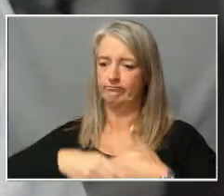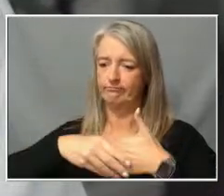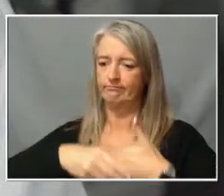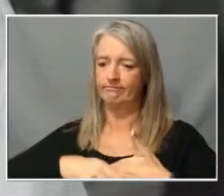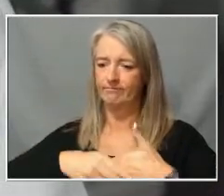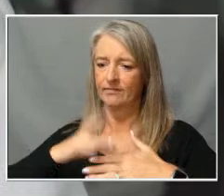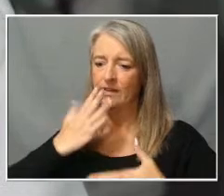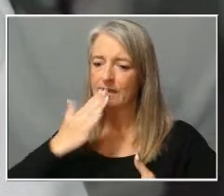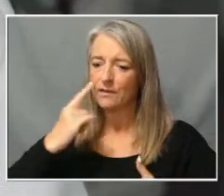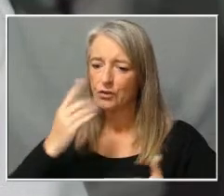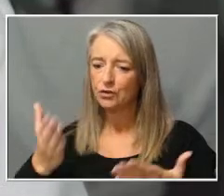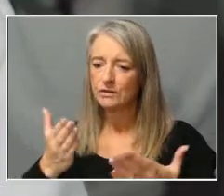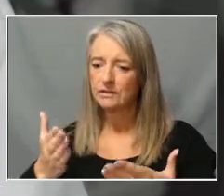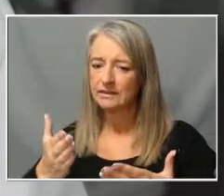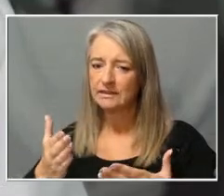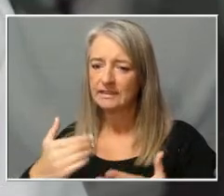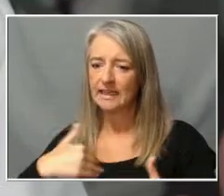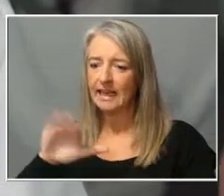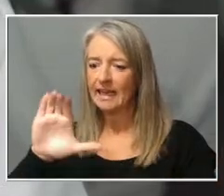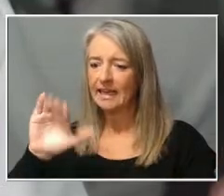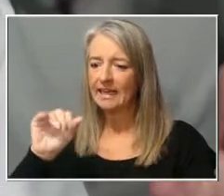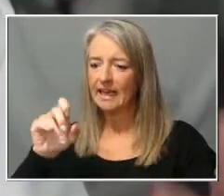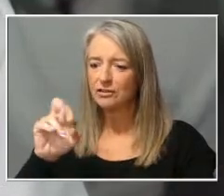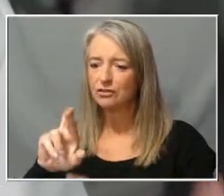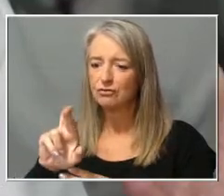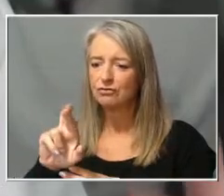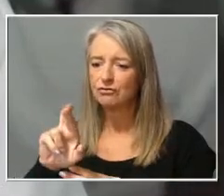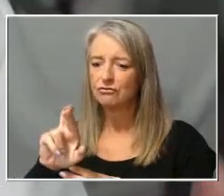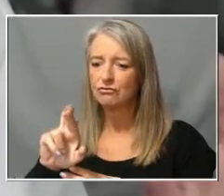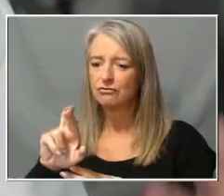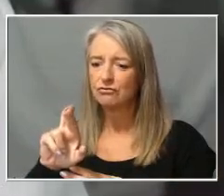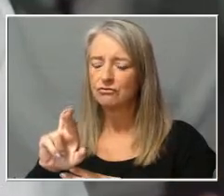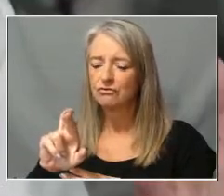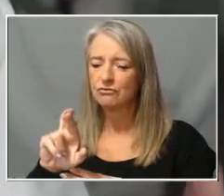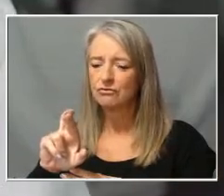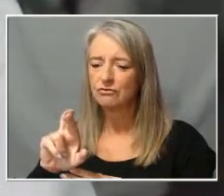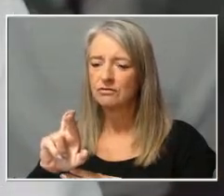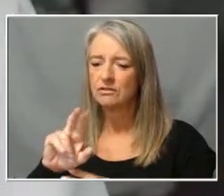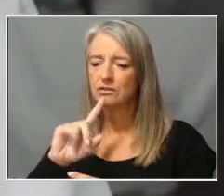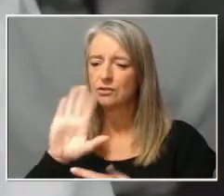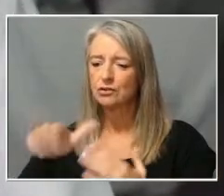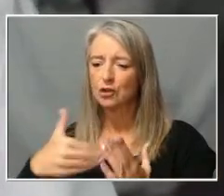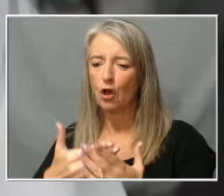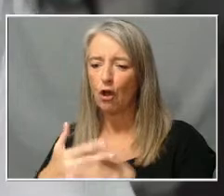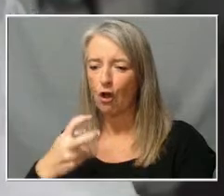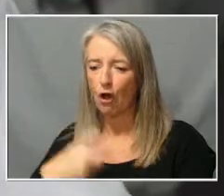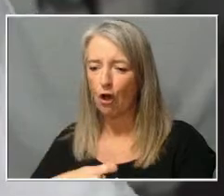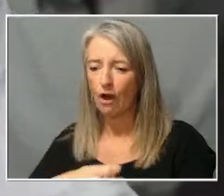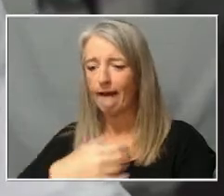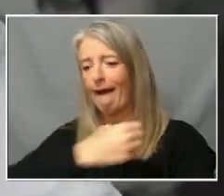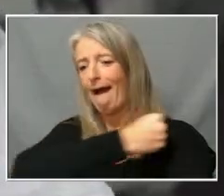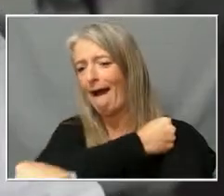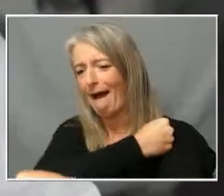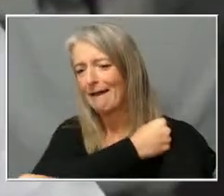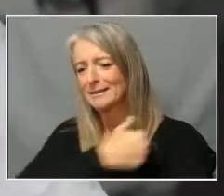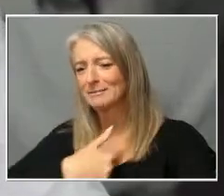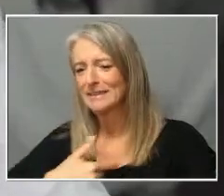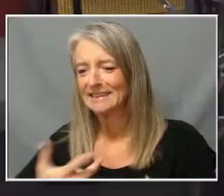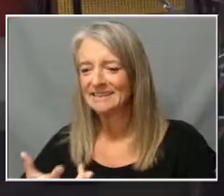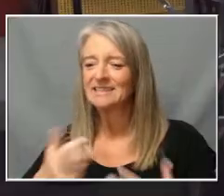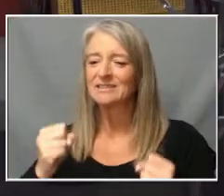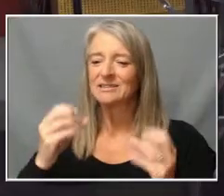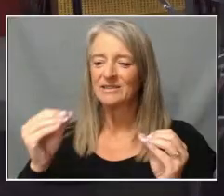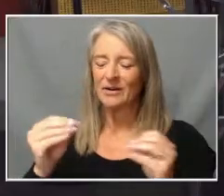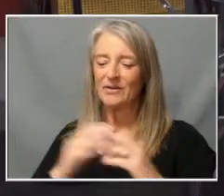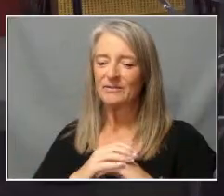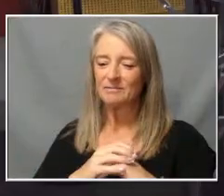thank you for your service. I said, oh, it was cancer, and then he went, well, it's all hard, and then hugged me. So, yeah. I know,